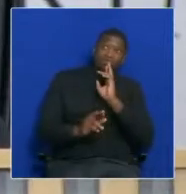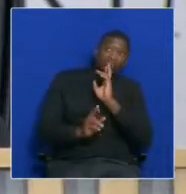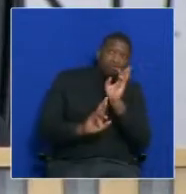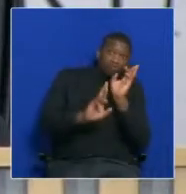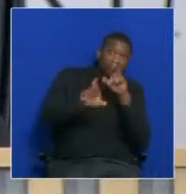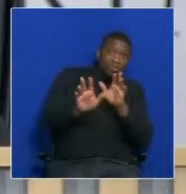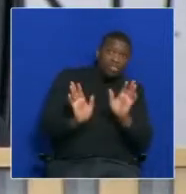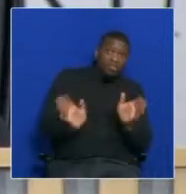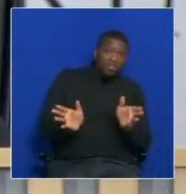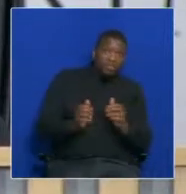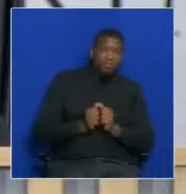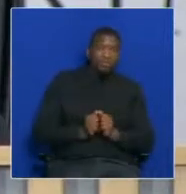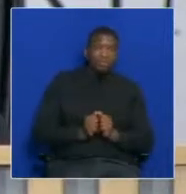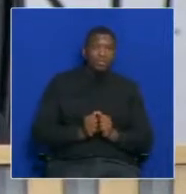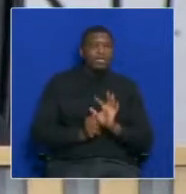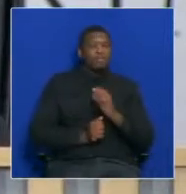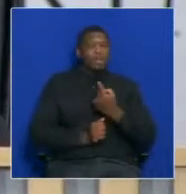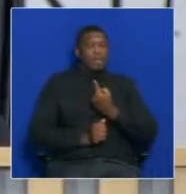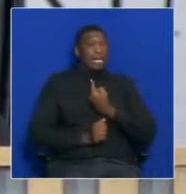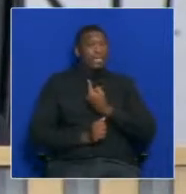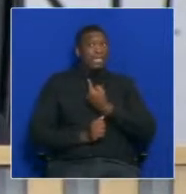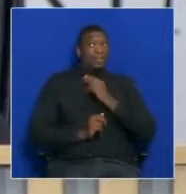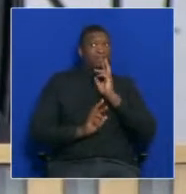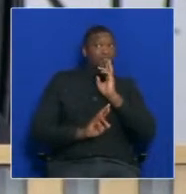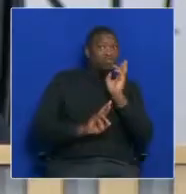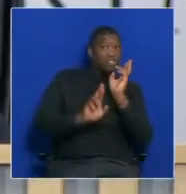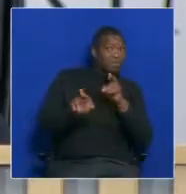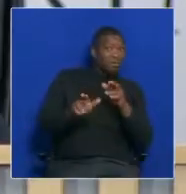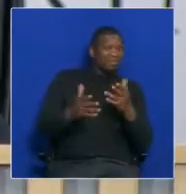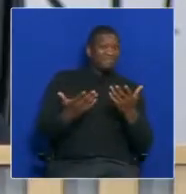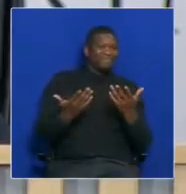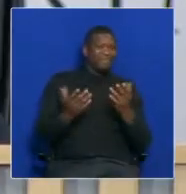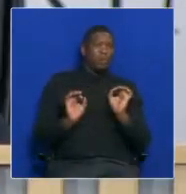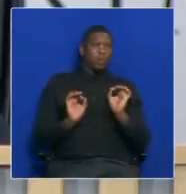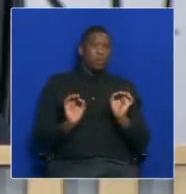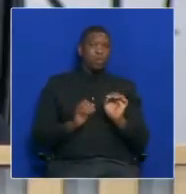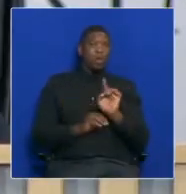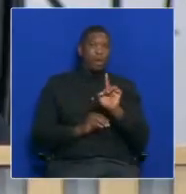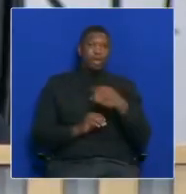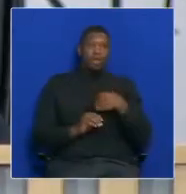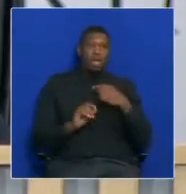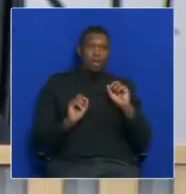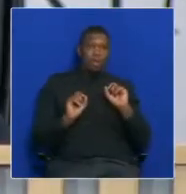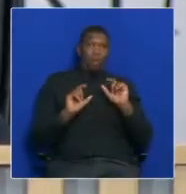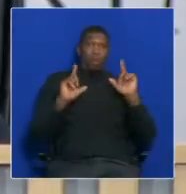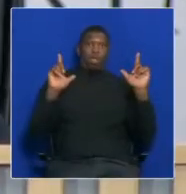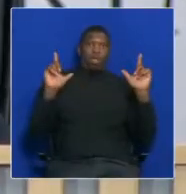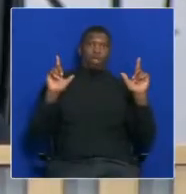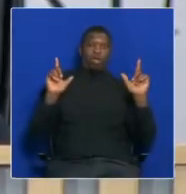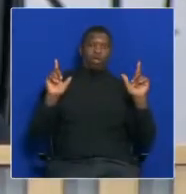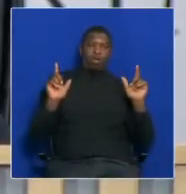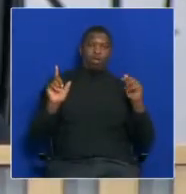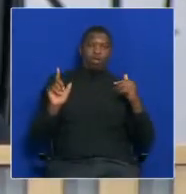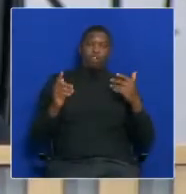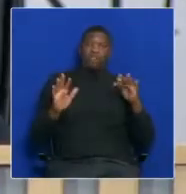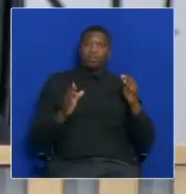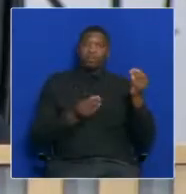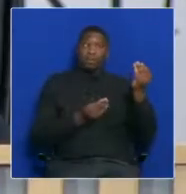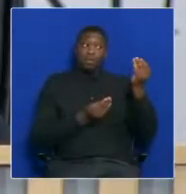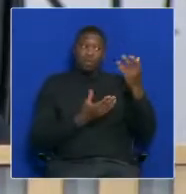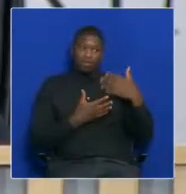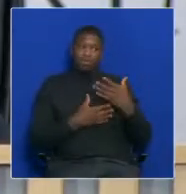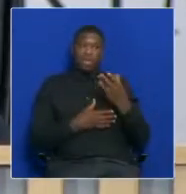personally did not report, Chair, but I'm aware that I was informed that there were a number of